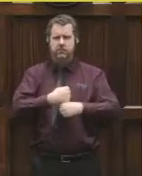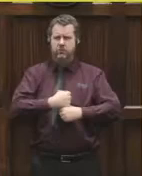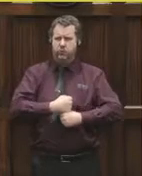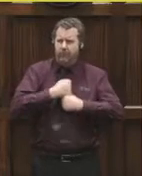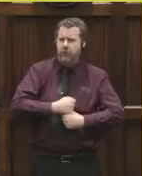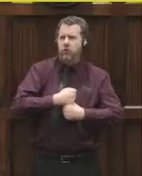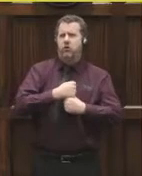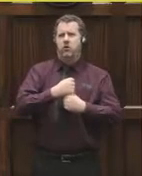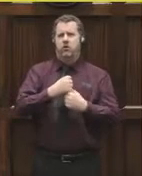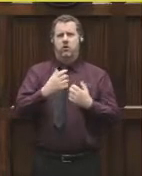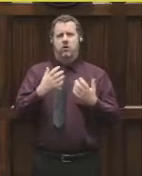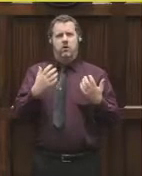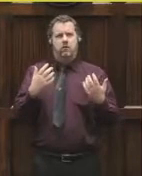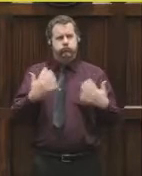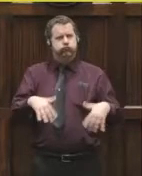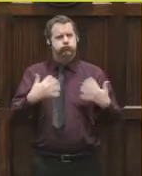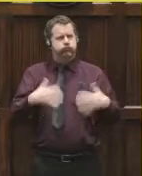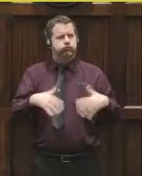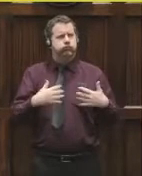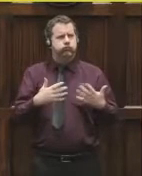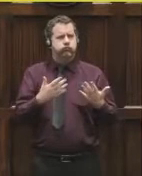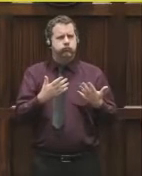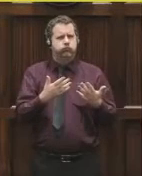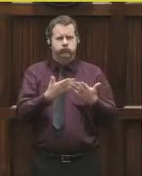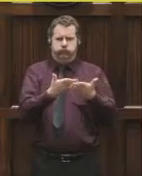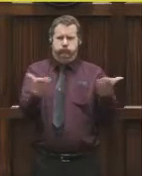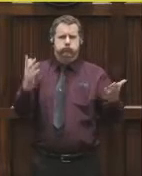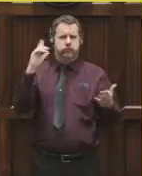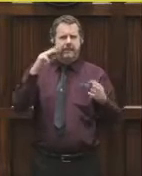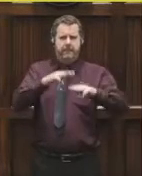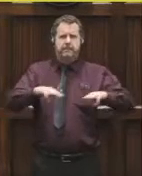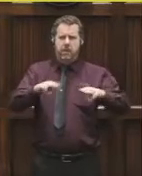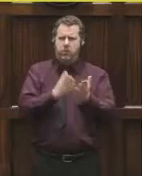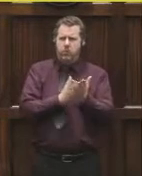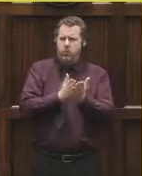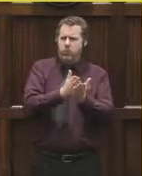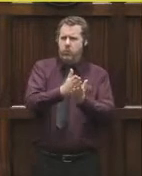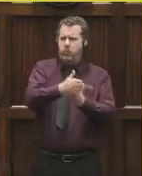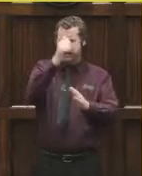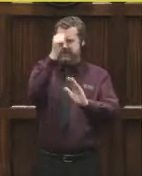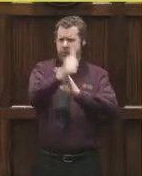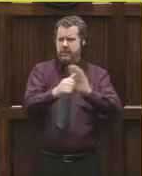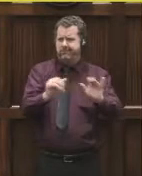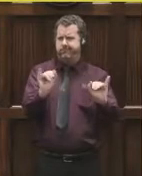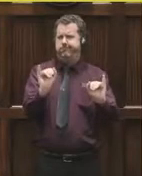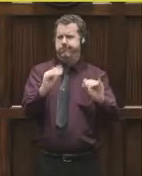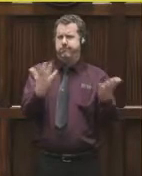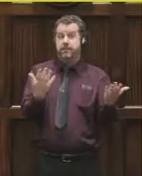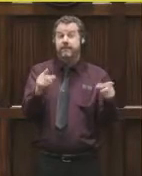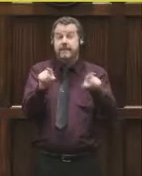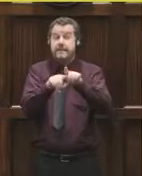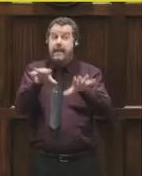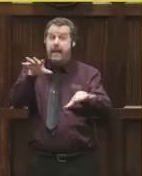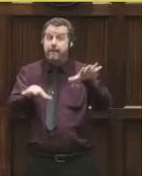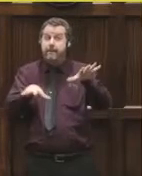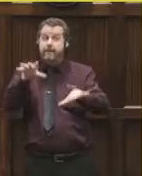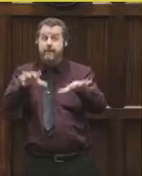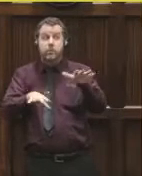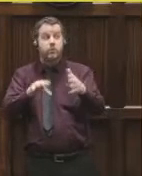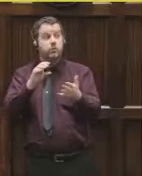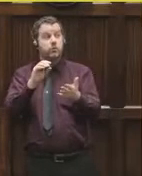and that these people have been experiencing. The same, very similar to the people who have